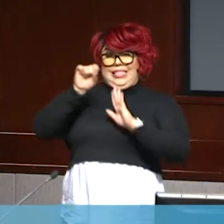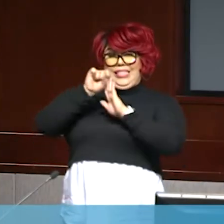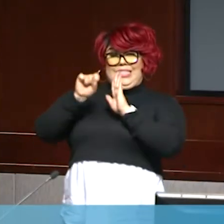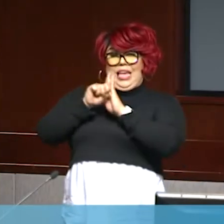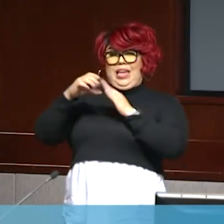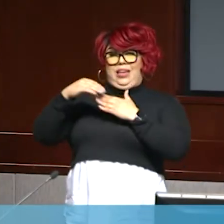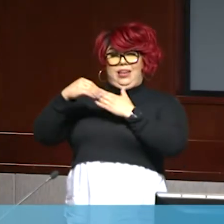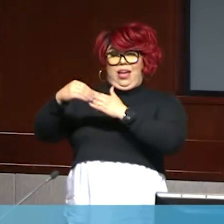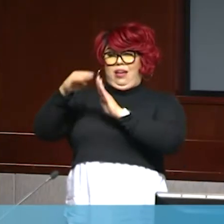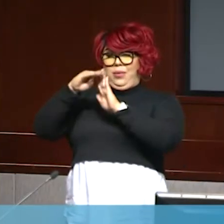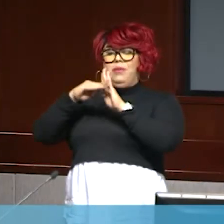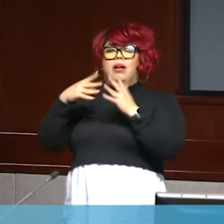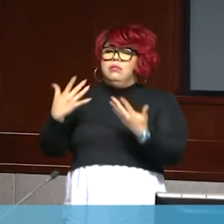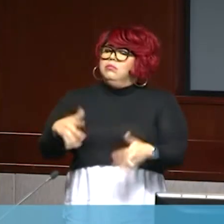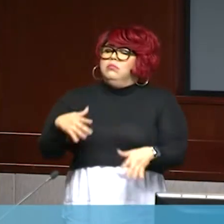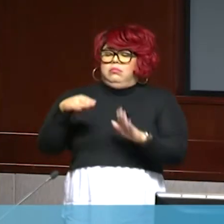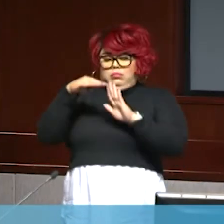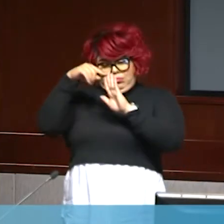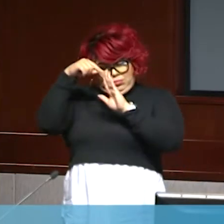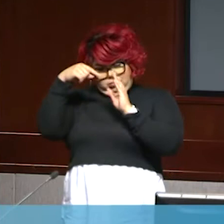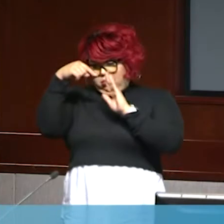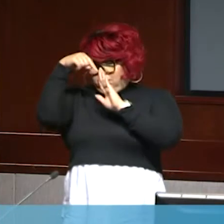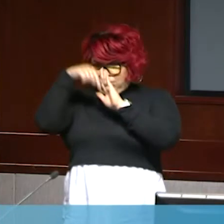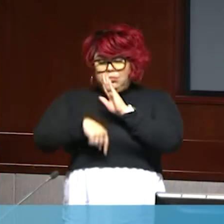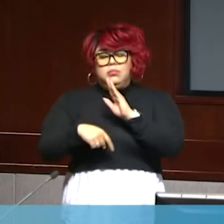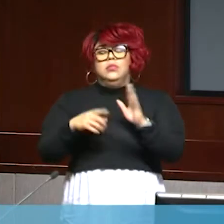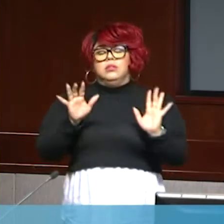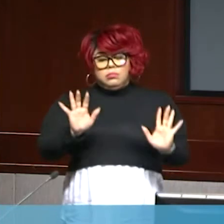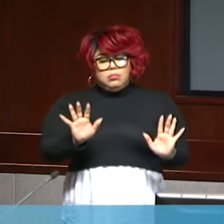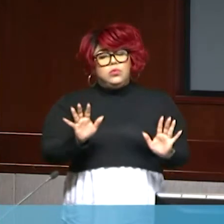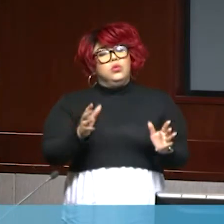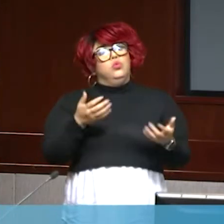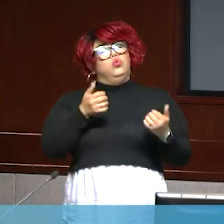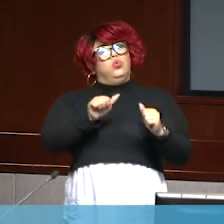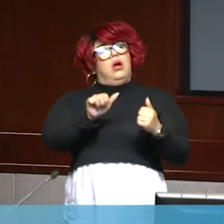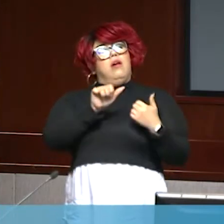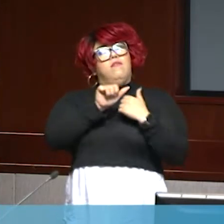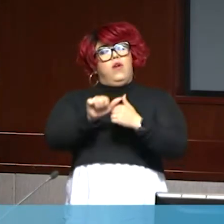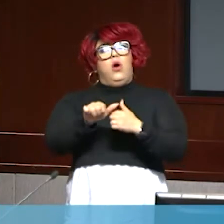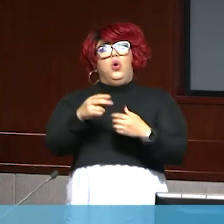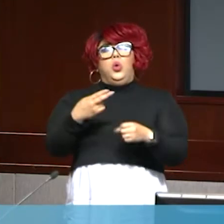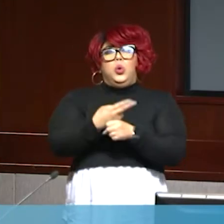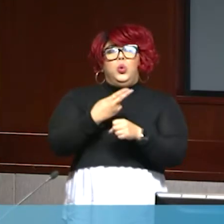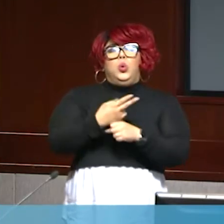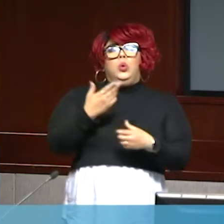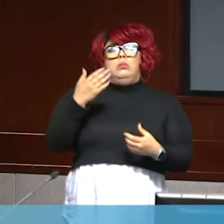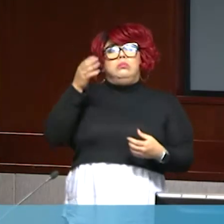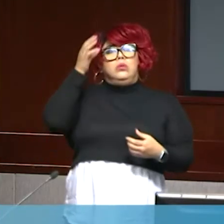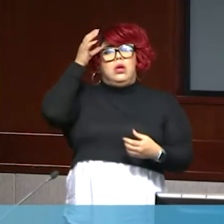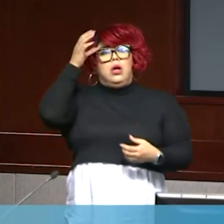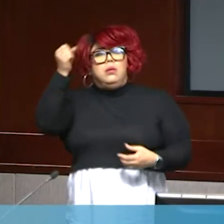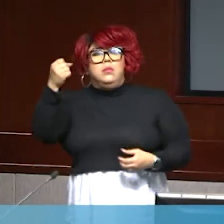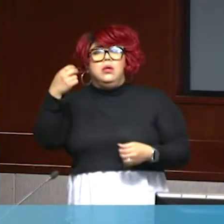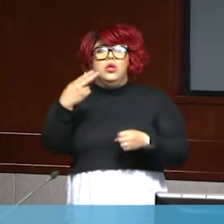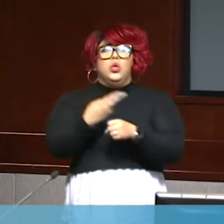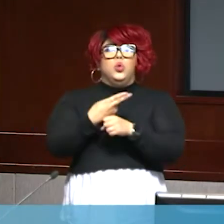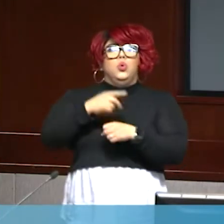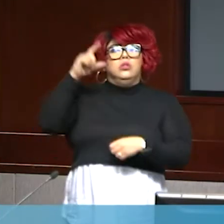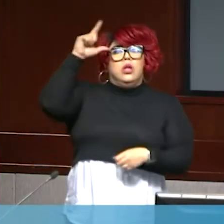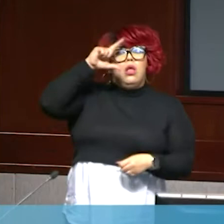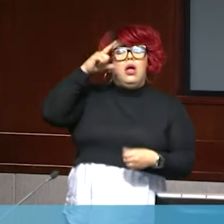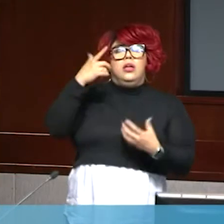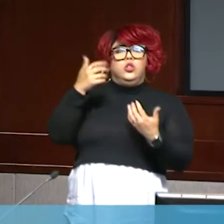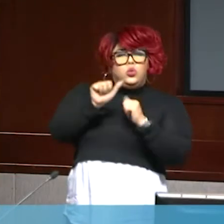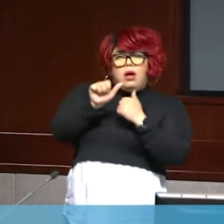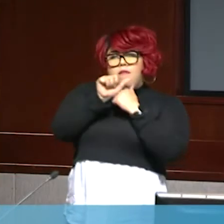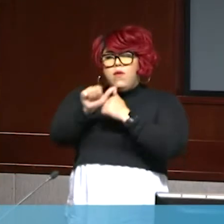into, and we're trying to use logic to apply those guidance documents so that we reduce that risk of transmission and keep